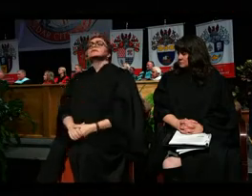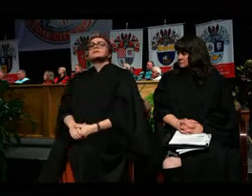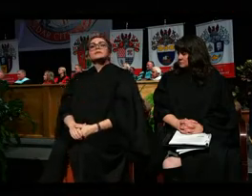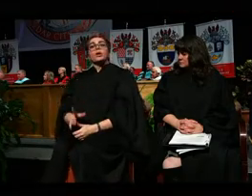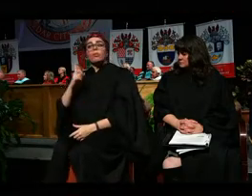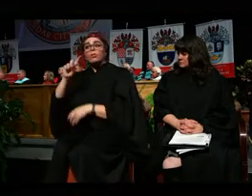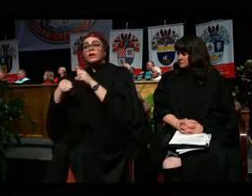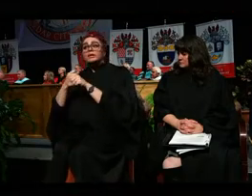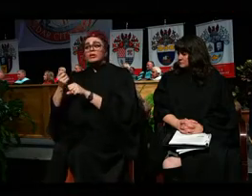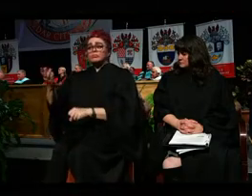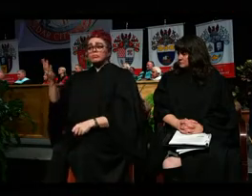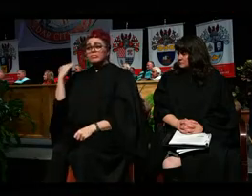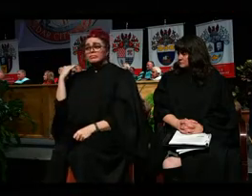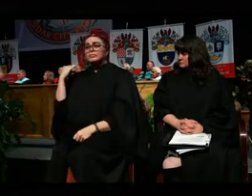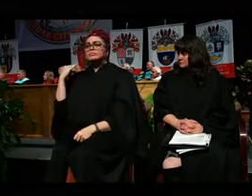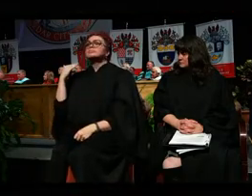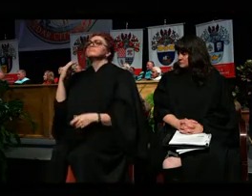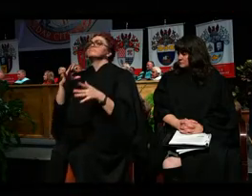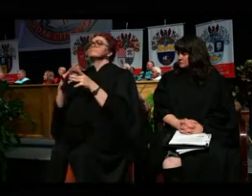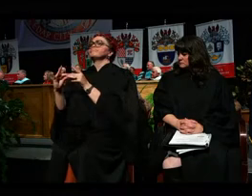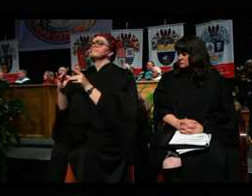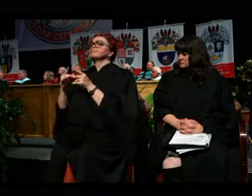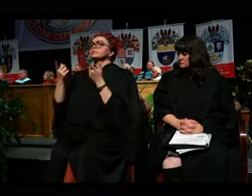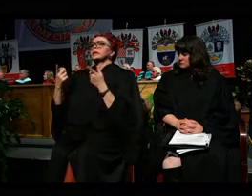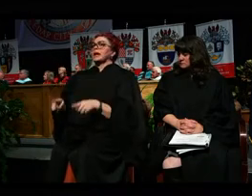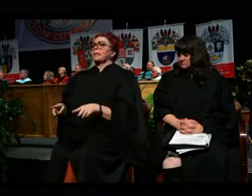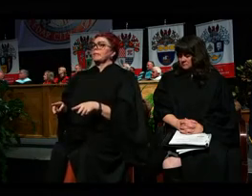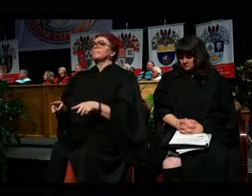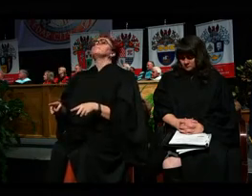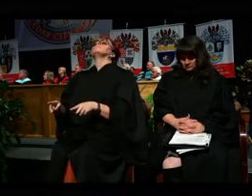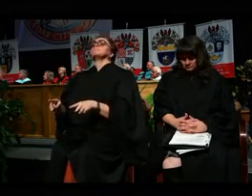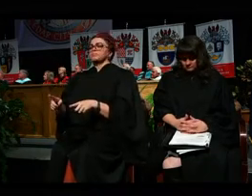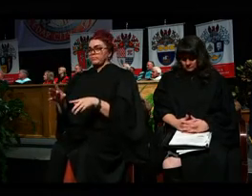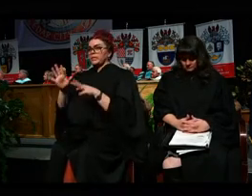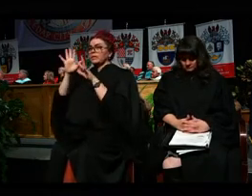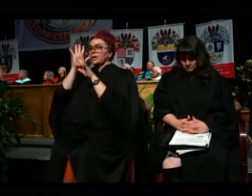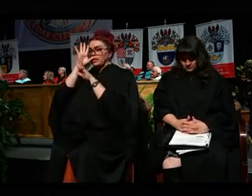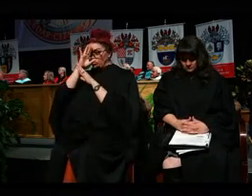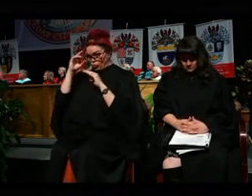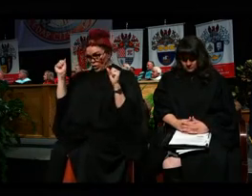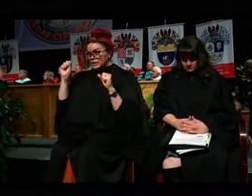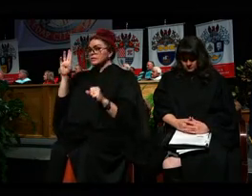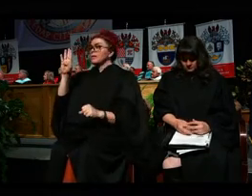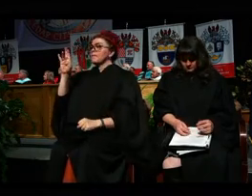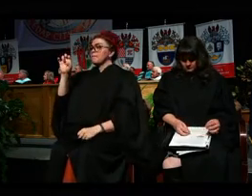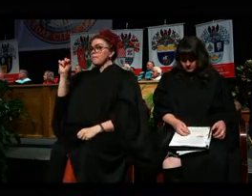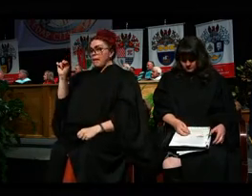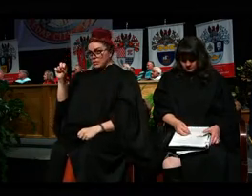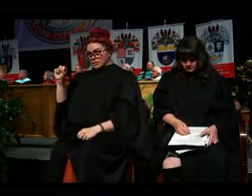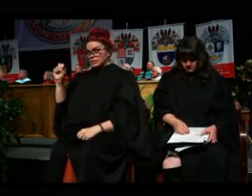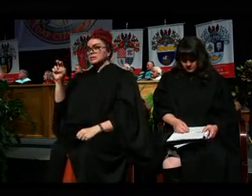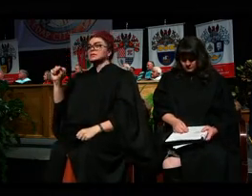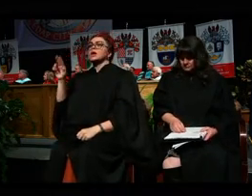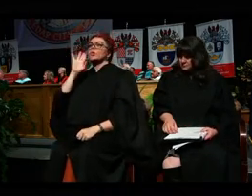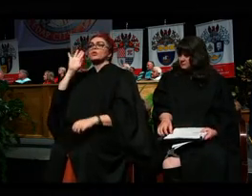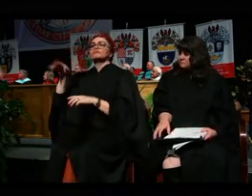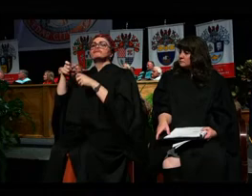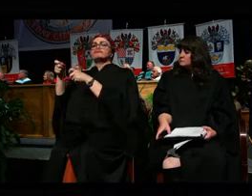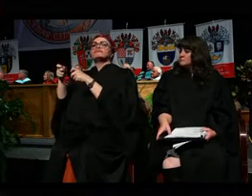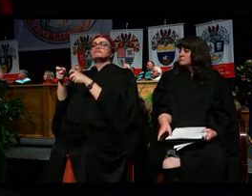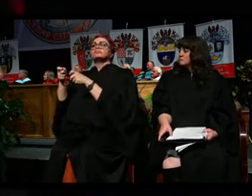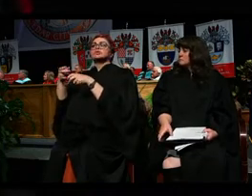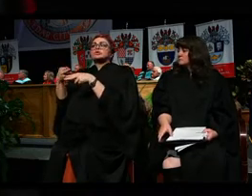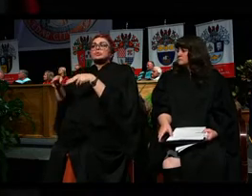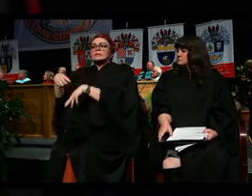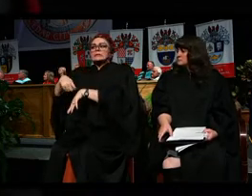today, word got out that interim President Benson was named. And for those of us that have